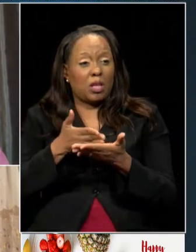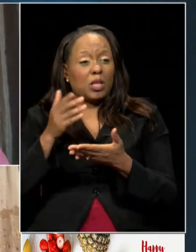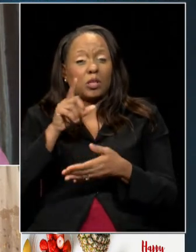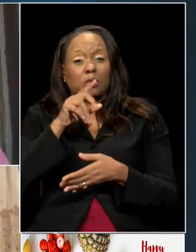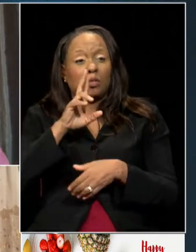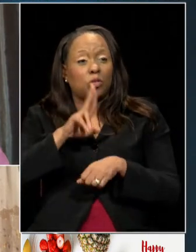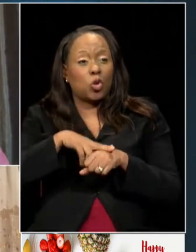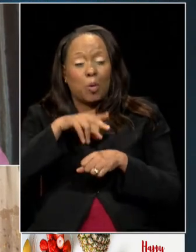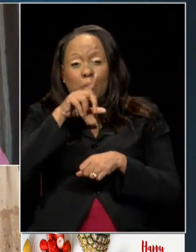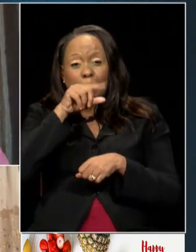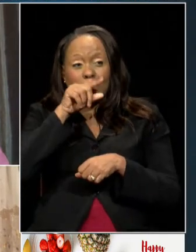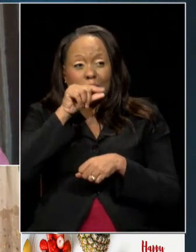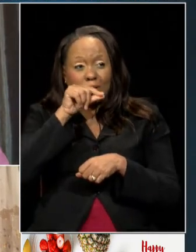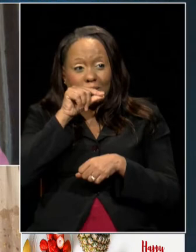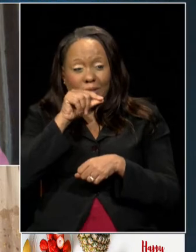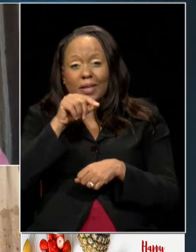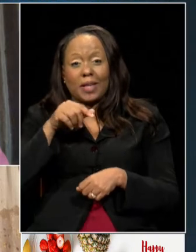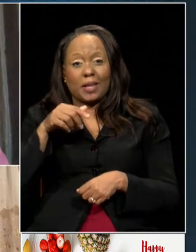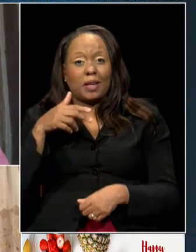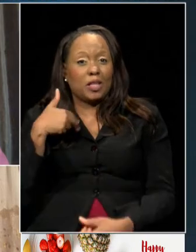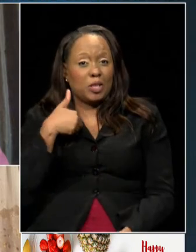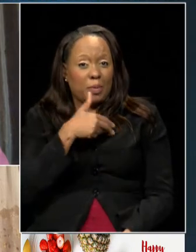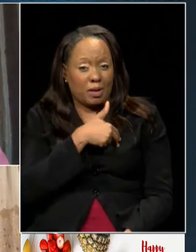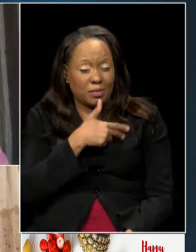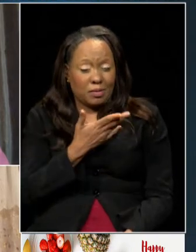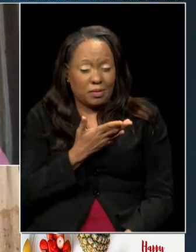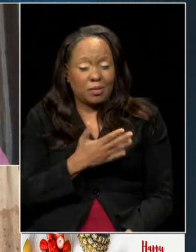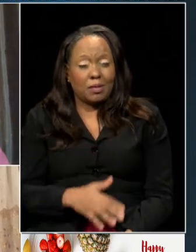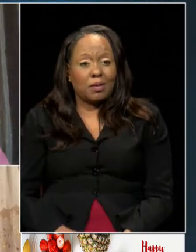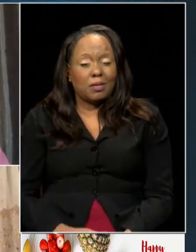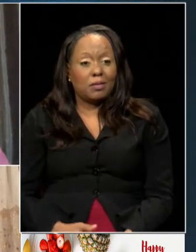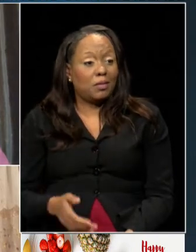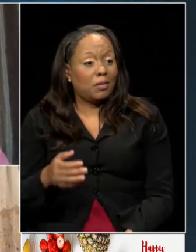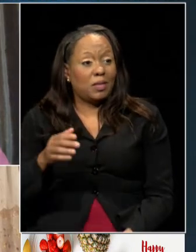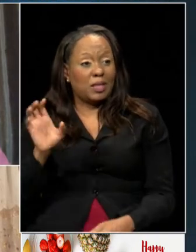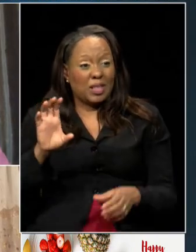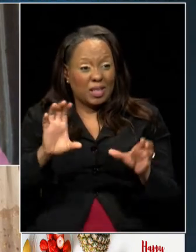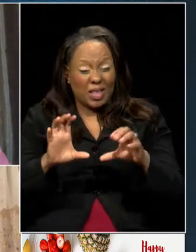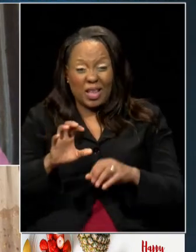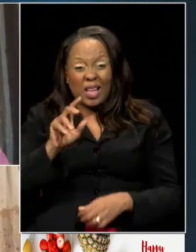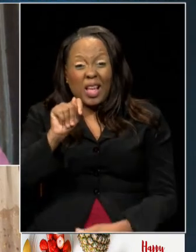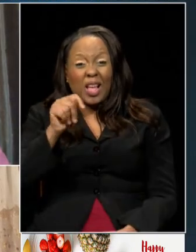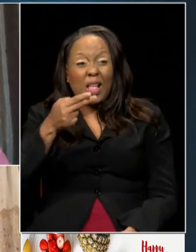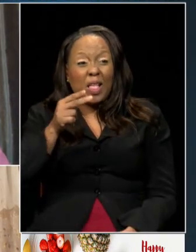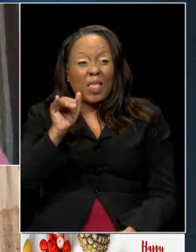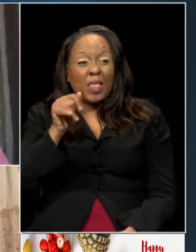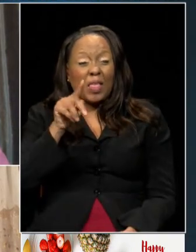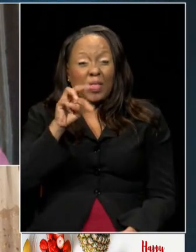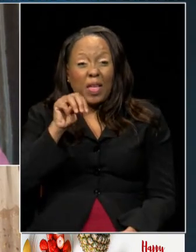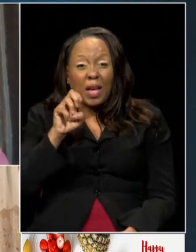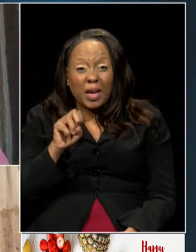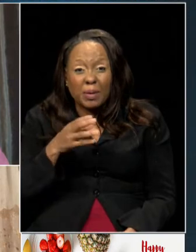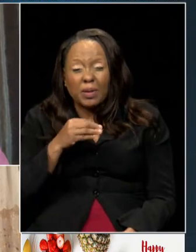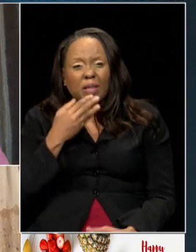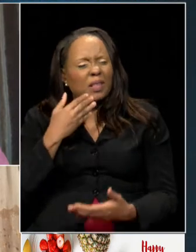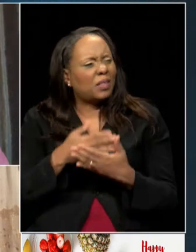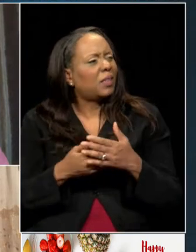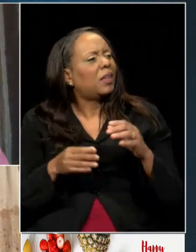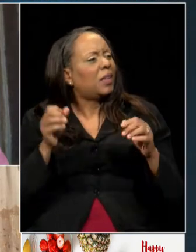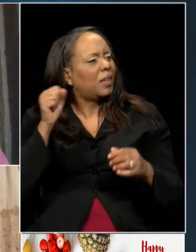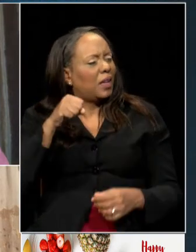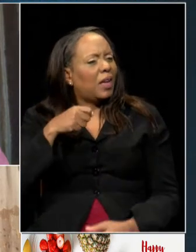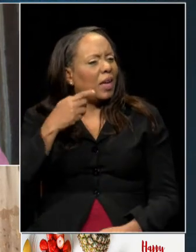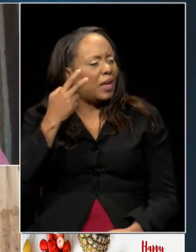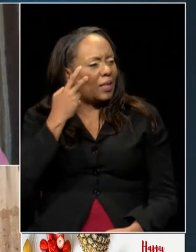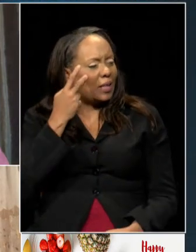put some thyme and marjoram on it. Which is good, but I see that the supermarket has no a brand of